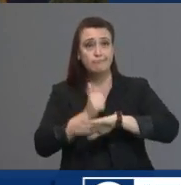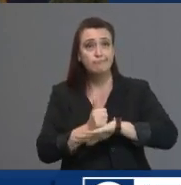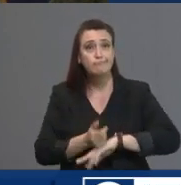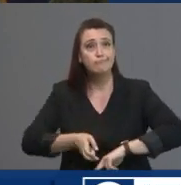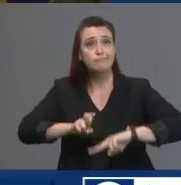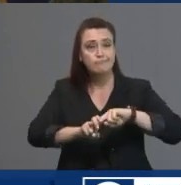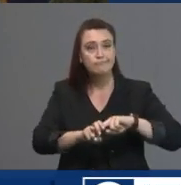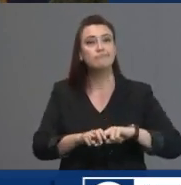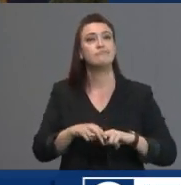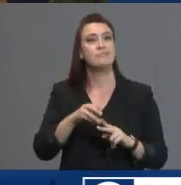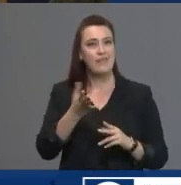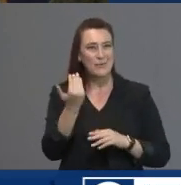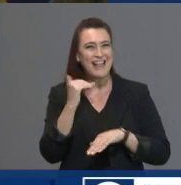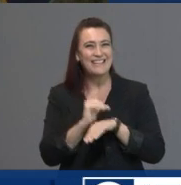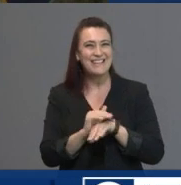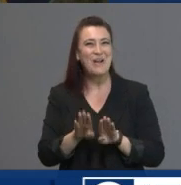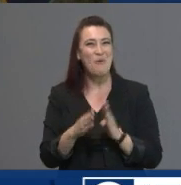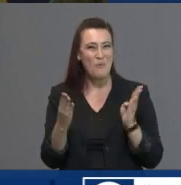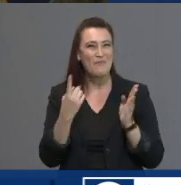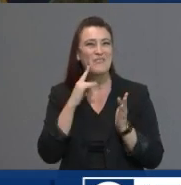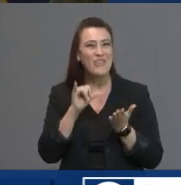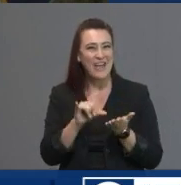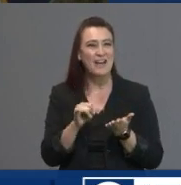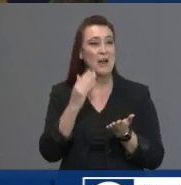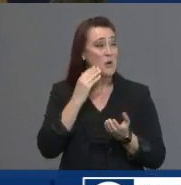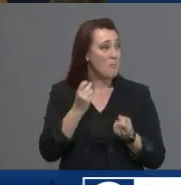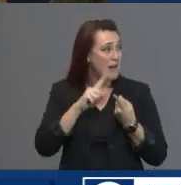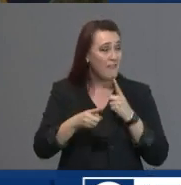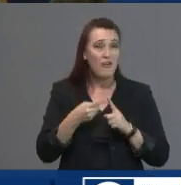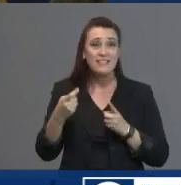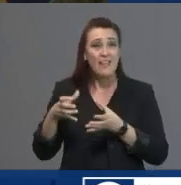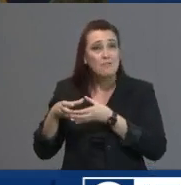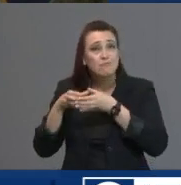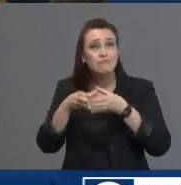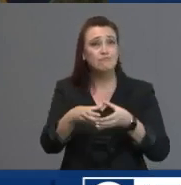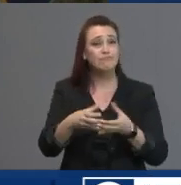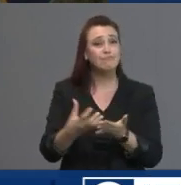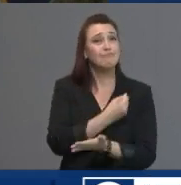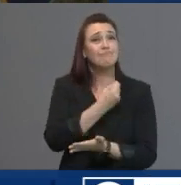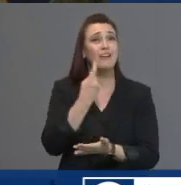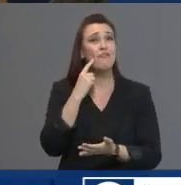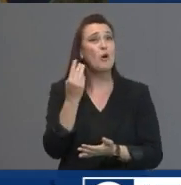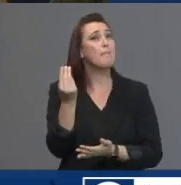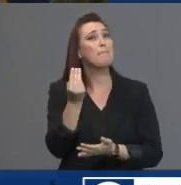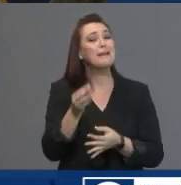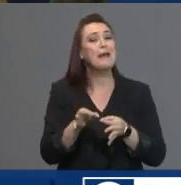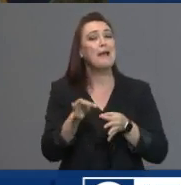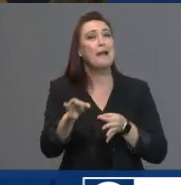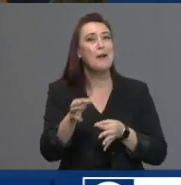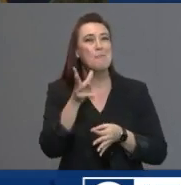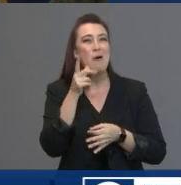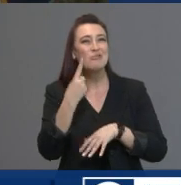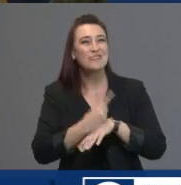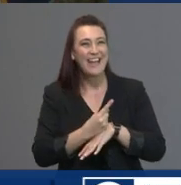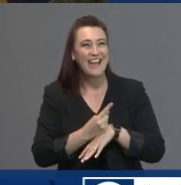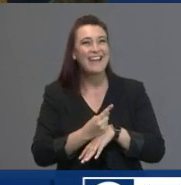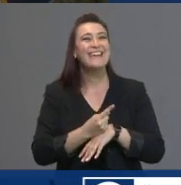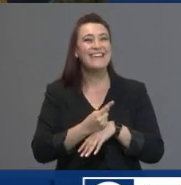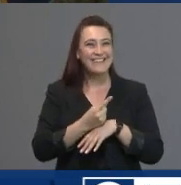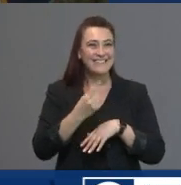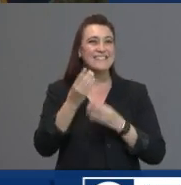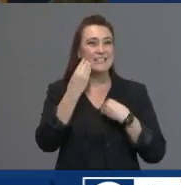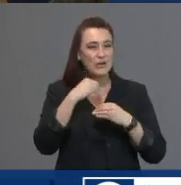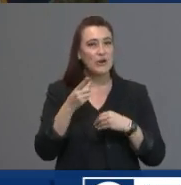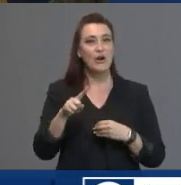I know many friends who took someone out for a Mother's Day dinner.